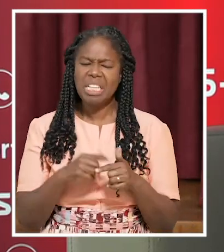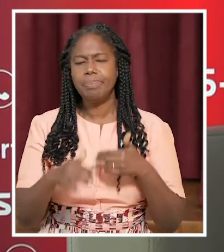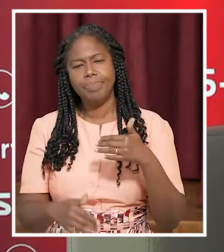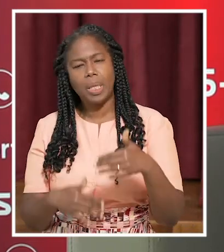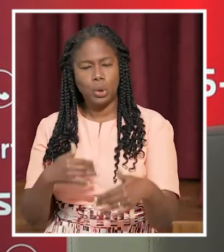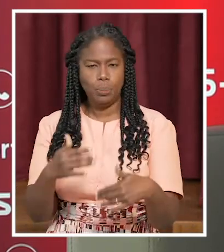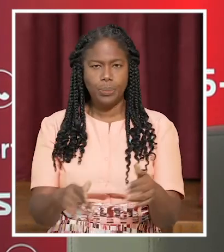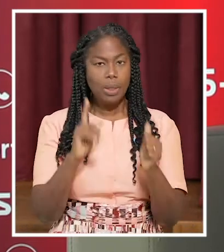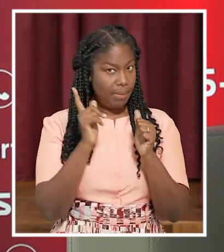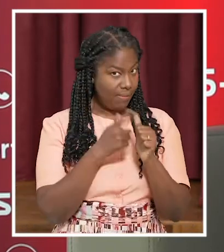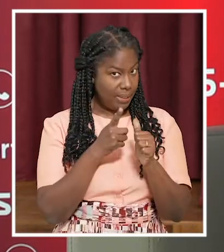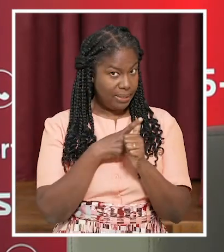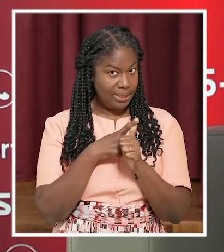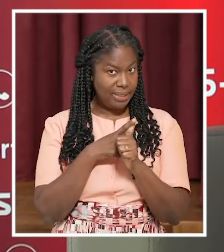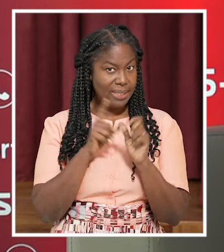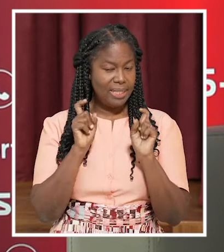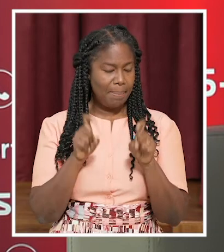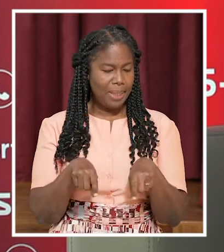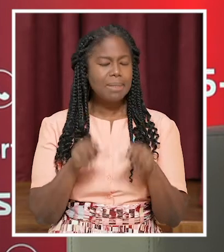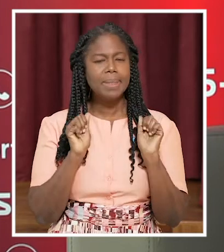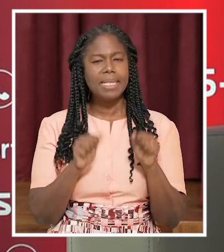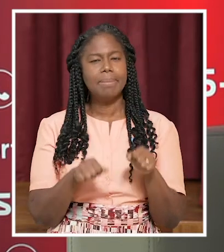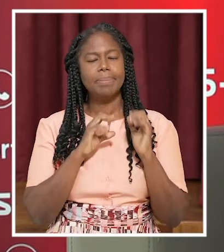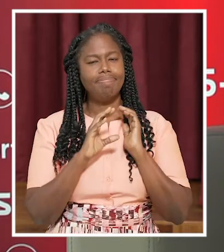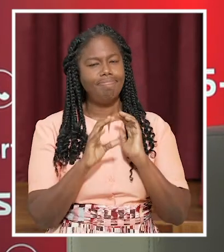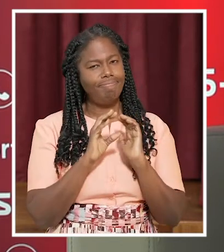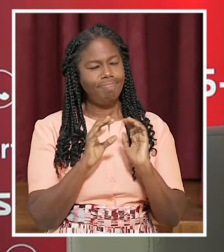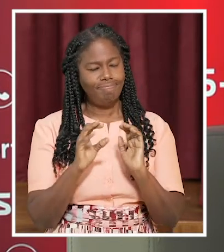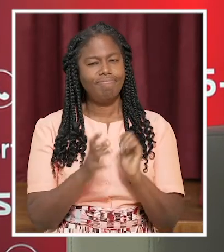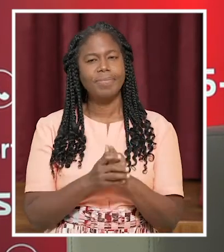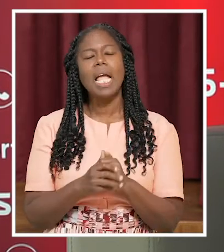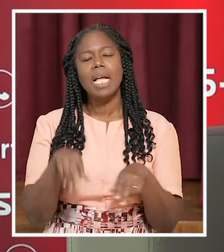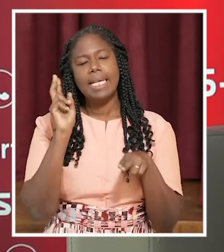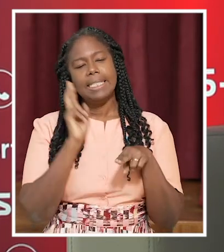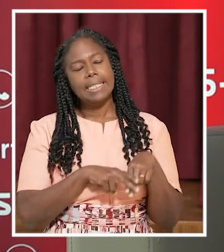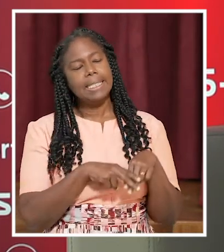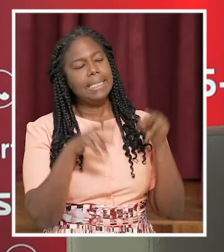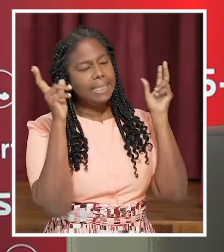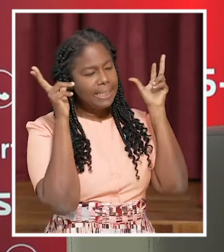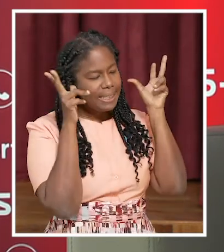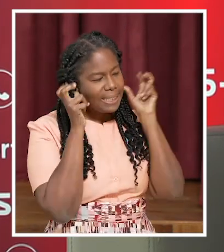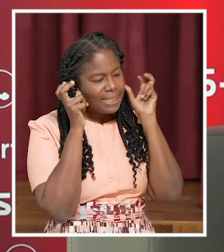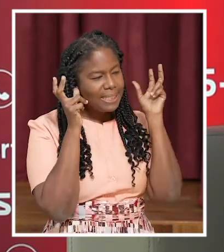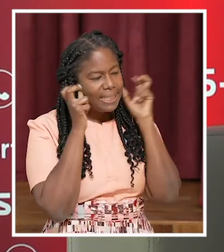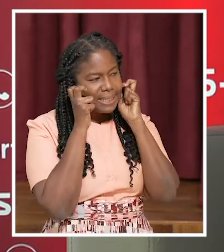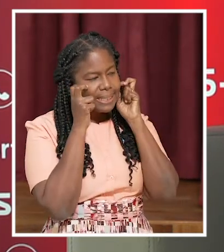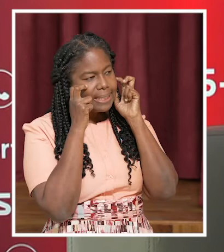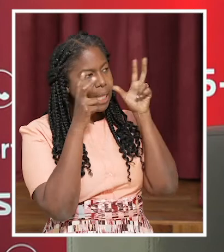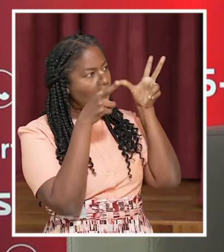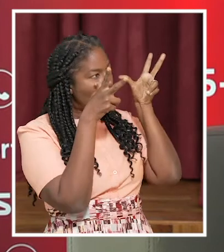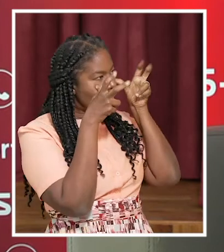thing is you have to be able to listen. Be an attentive listener. So attentive listening means just listening. Just listening.